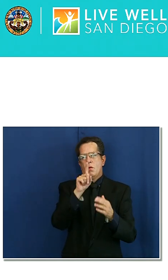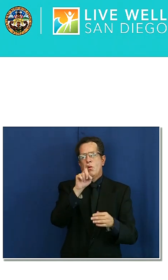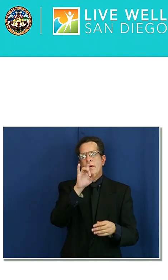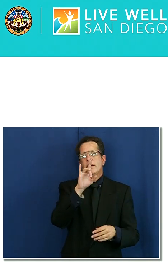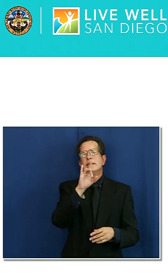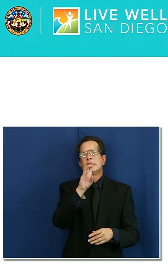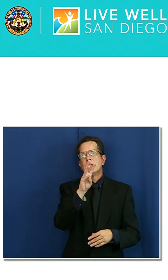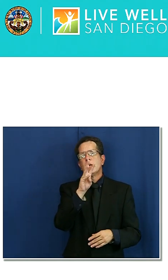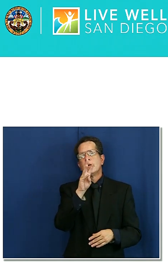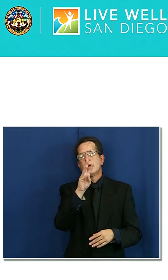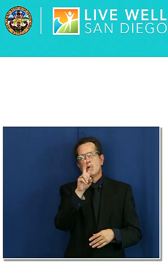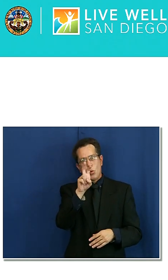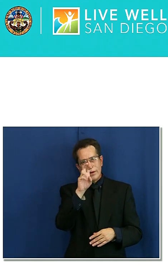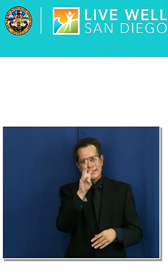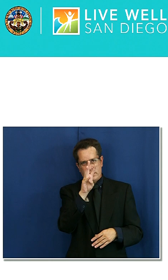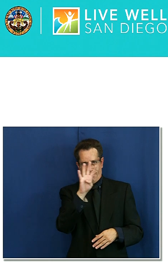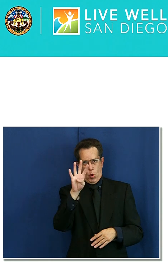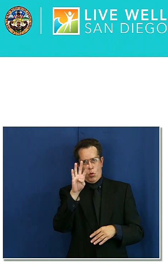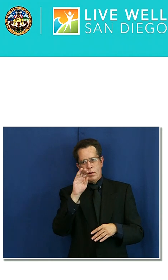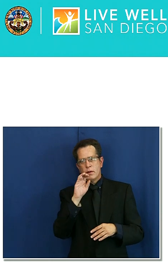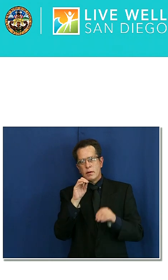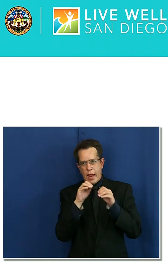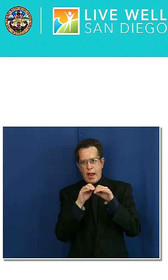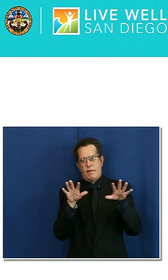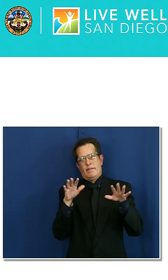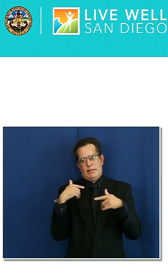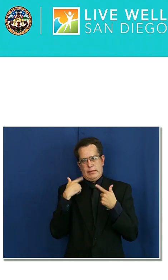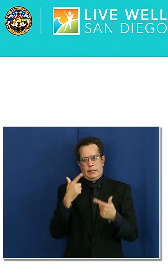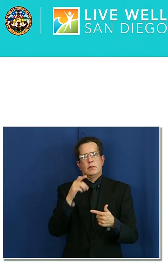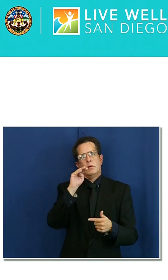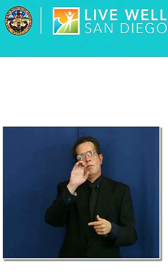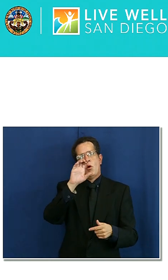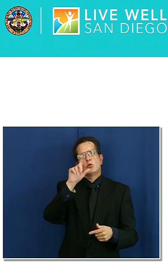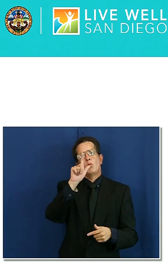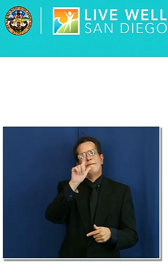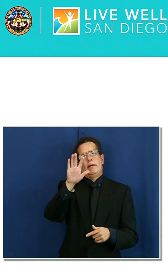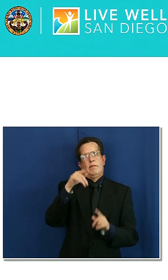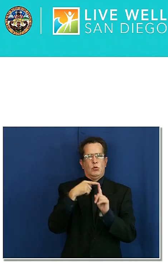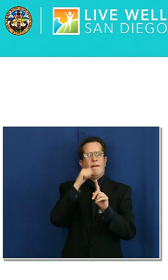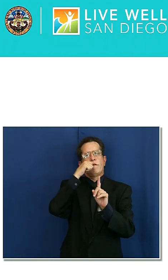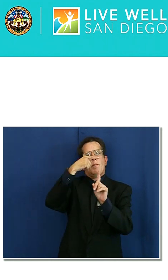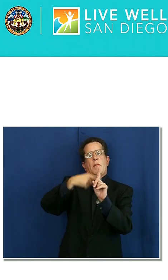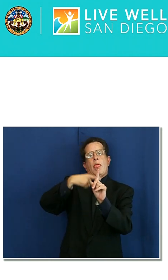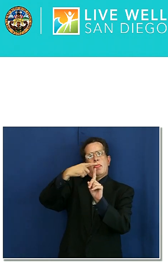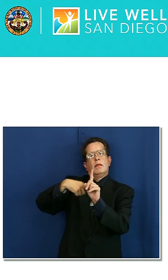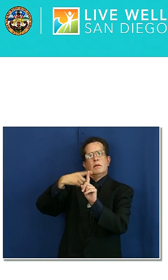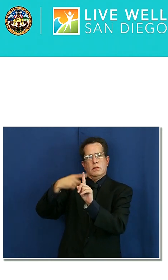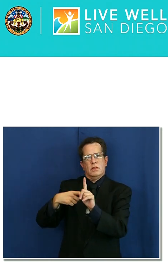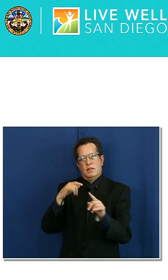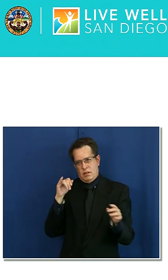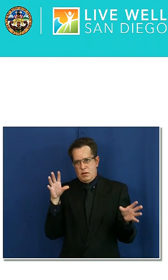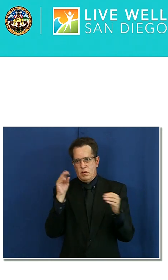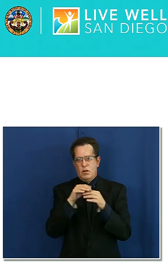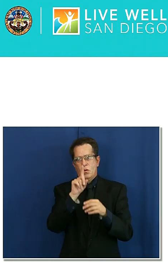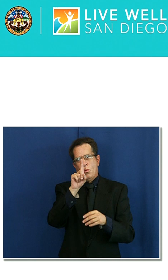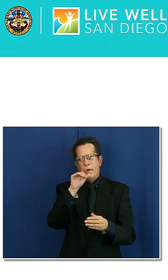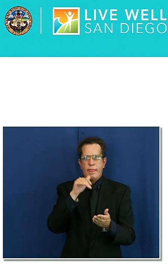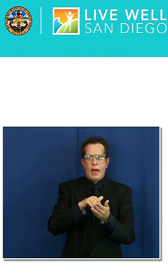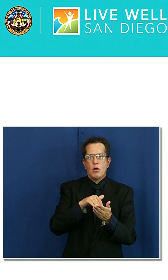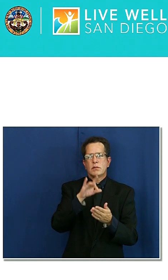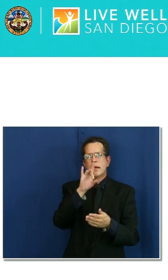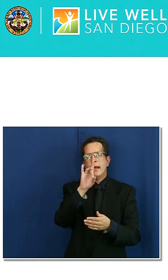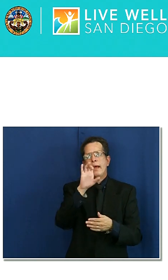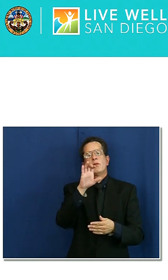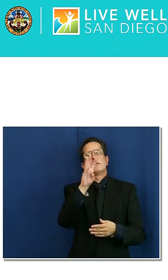and inactive community setting outbreaks since March 25th by month. which accounts for 1,861,